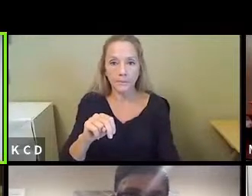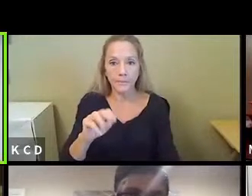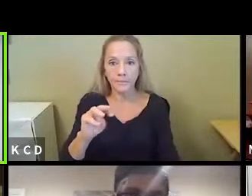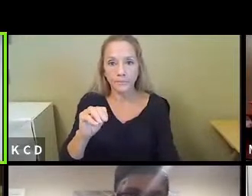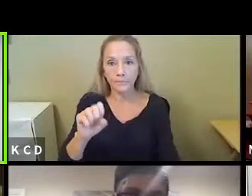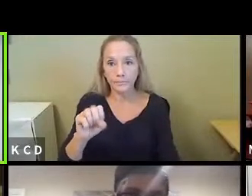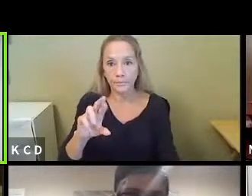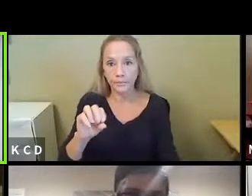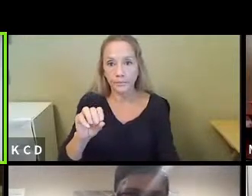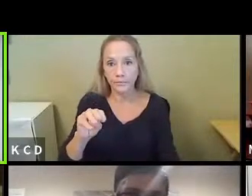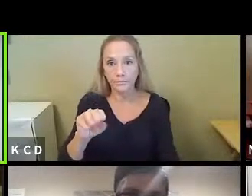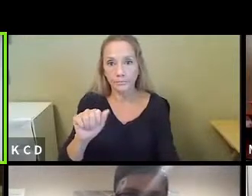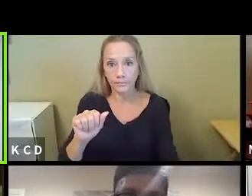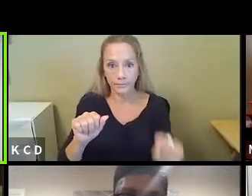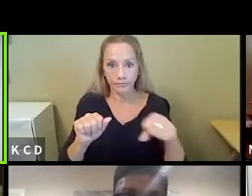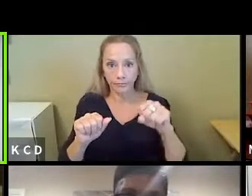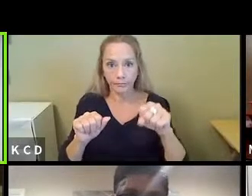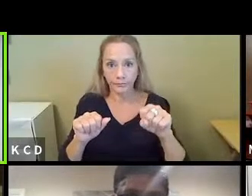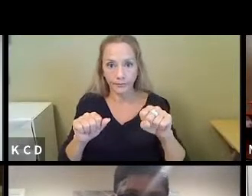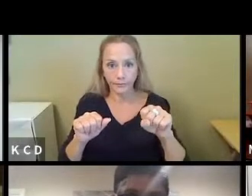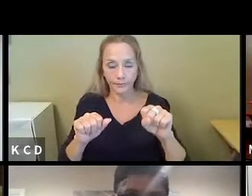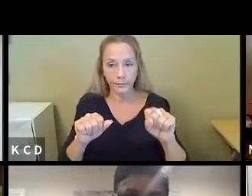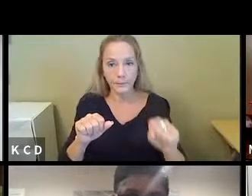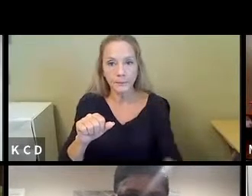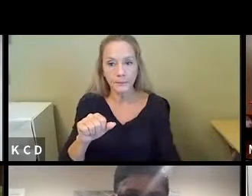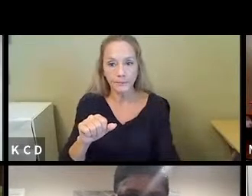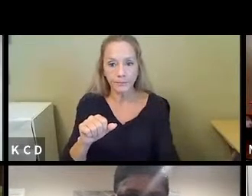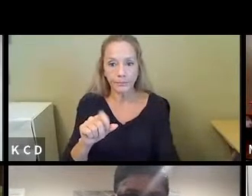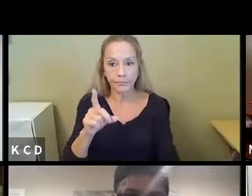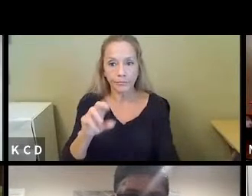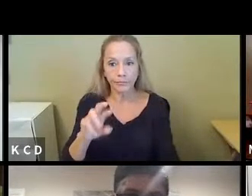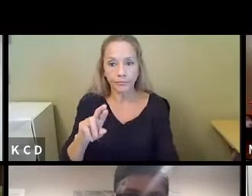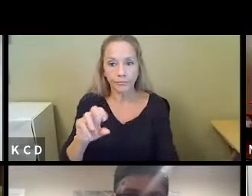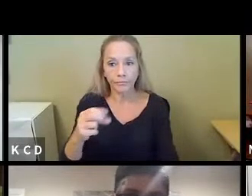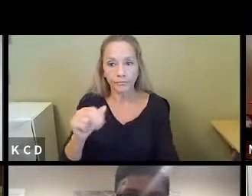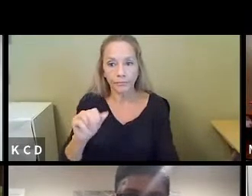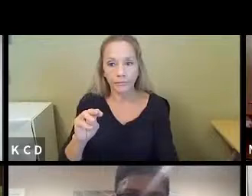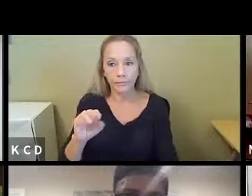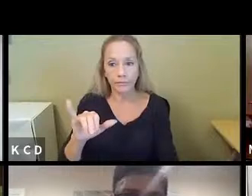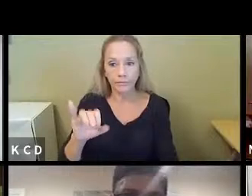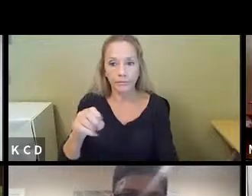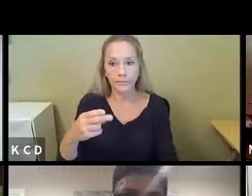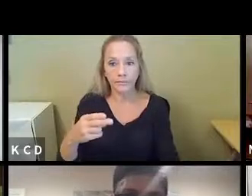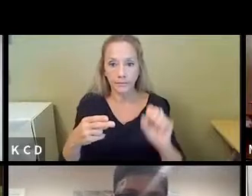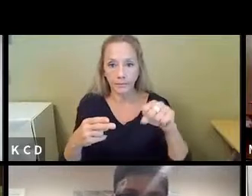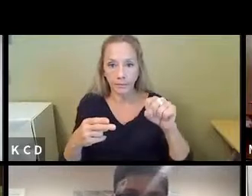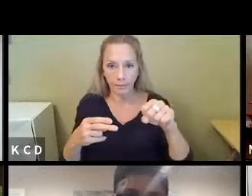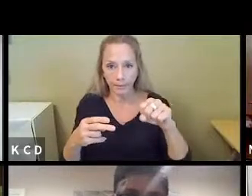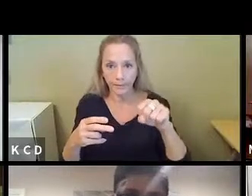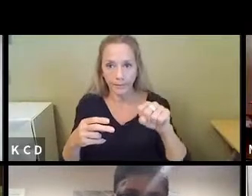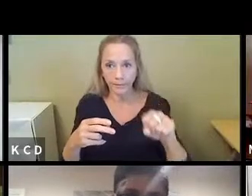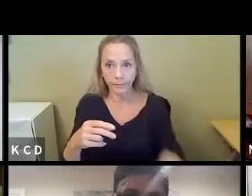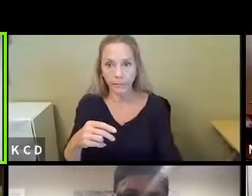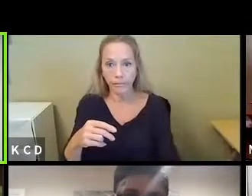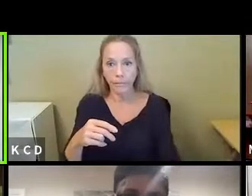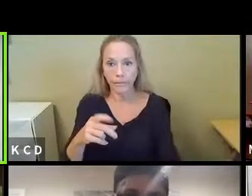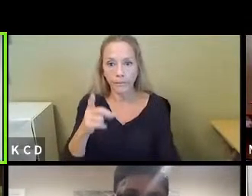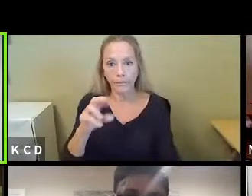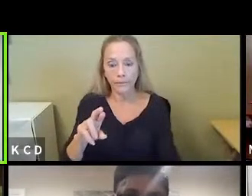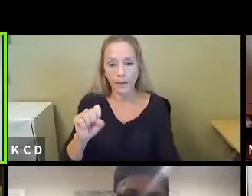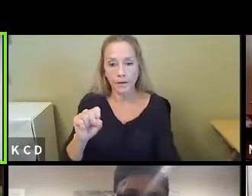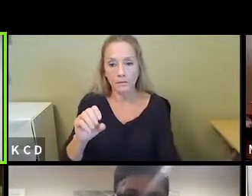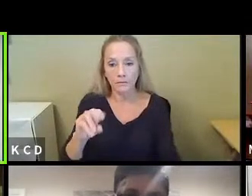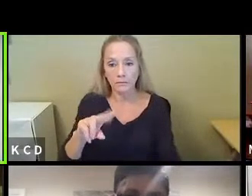Ms. Roma, Yes. Dr. Shamia, Yes. Dr.